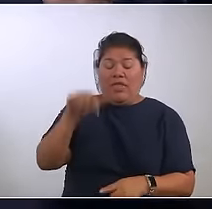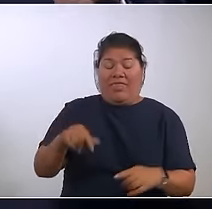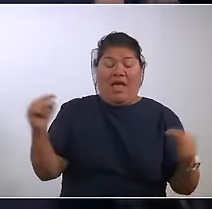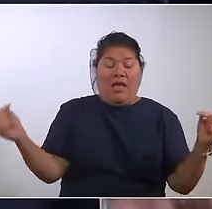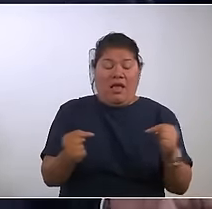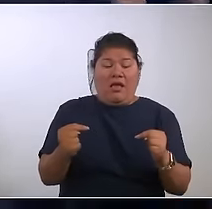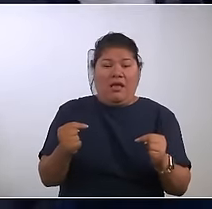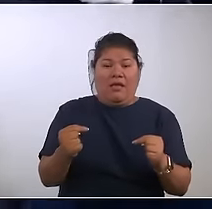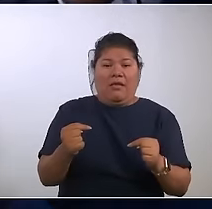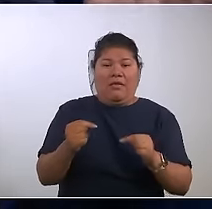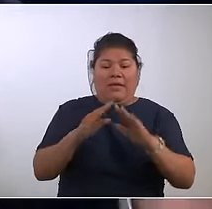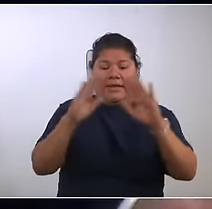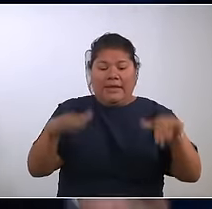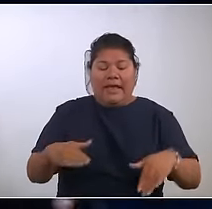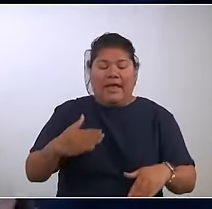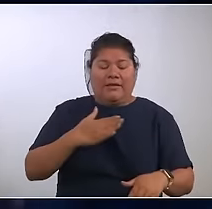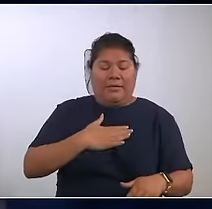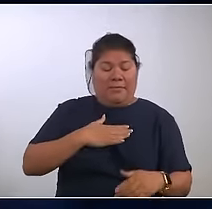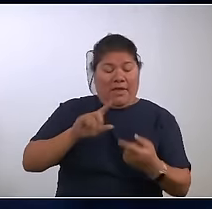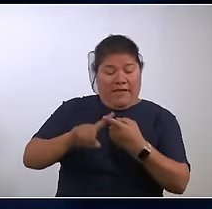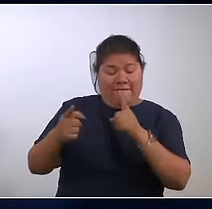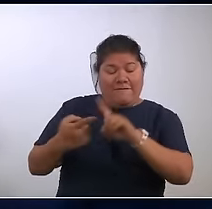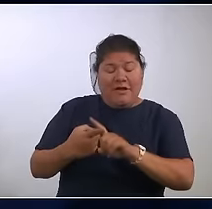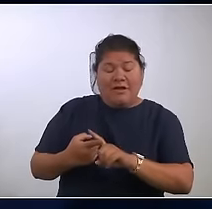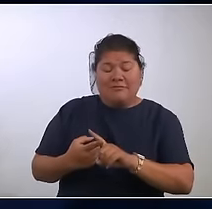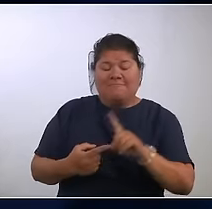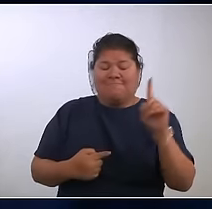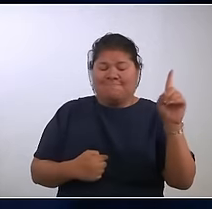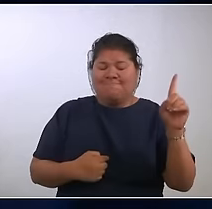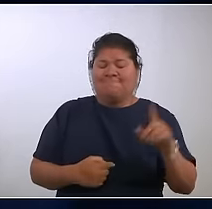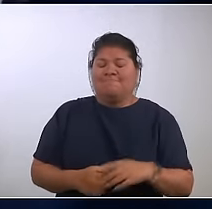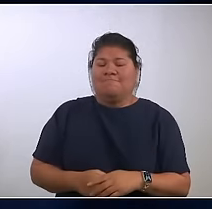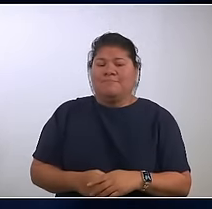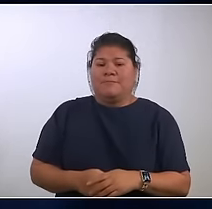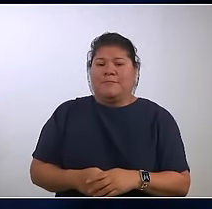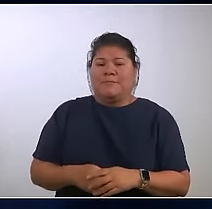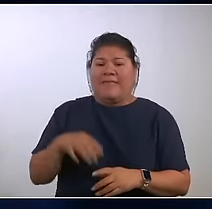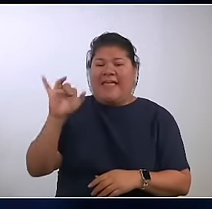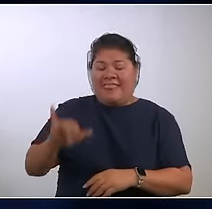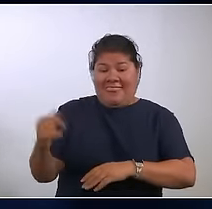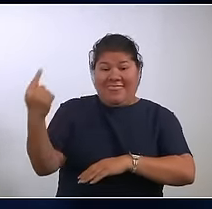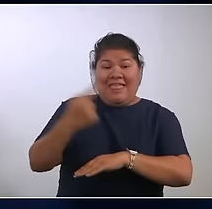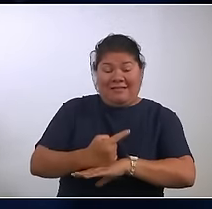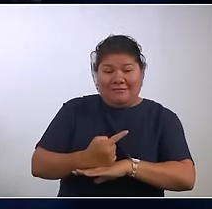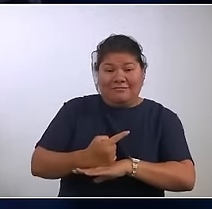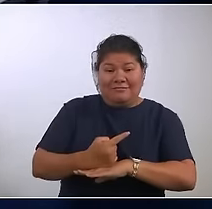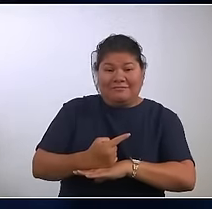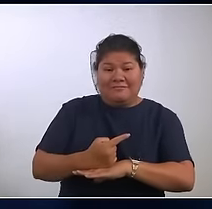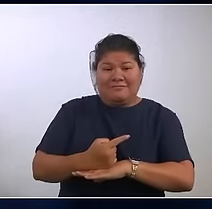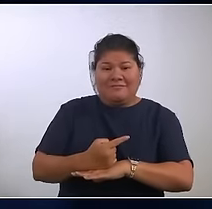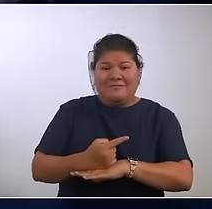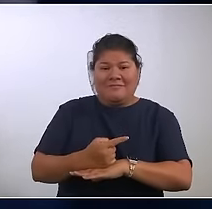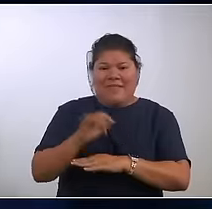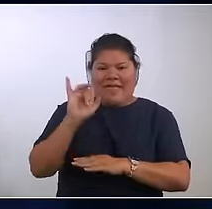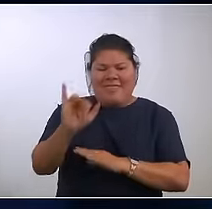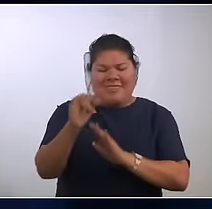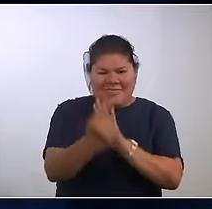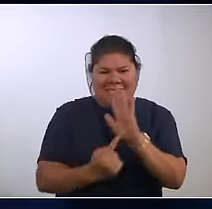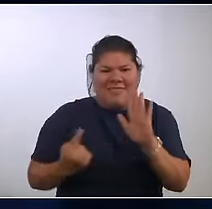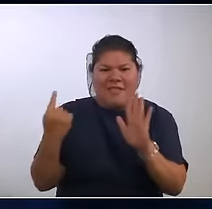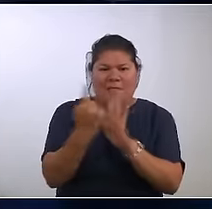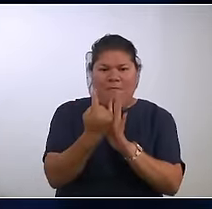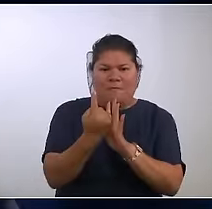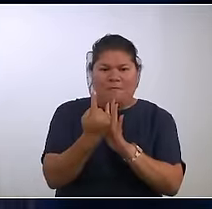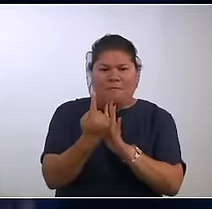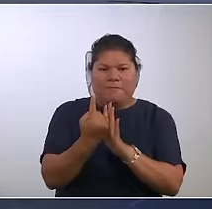herido en la casa de mis amigos. With them I was wounded in the house y of my ese friends. Día, and on that day. Y en esa hora, and on